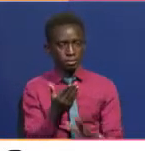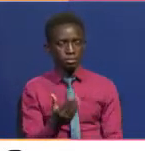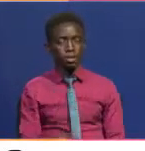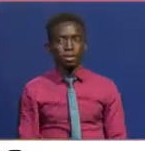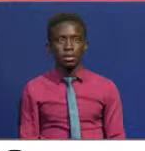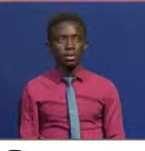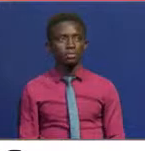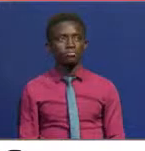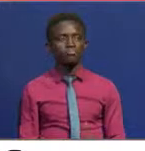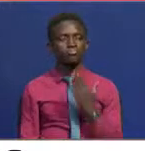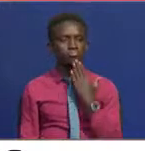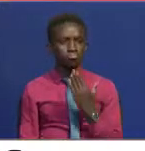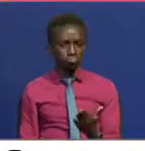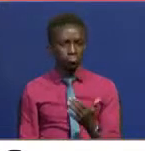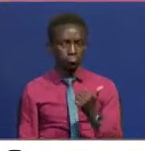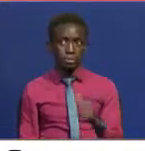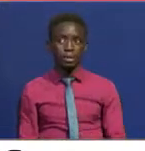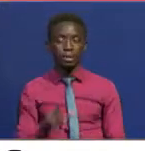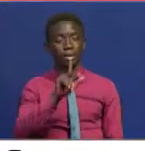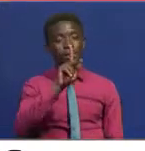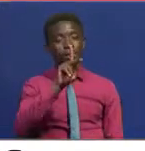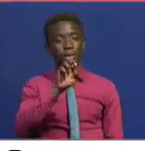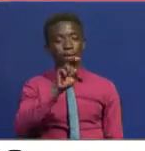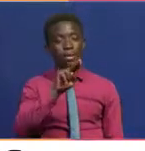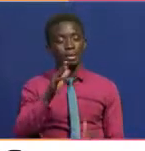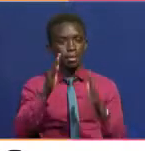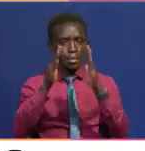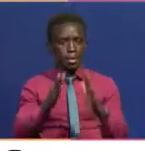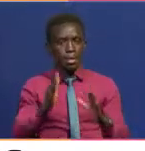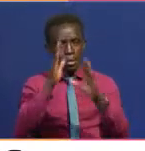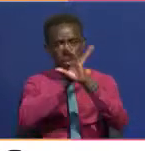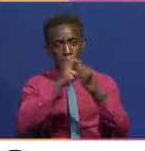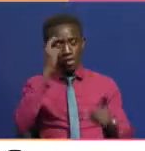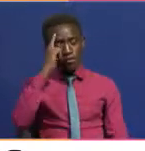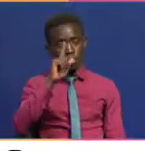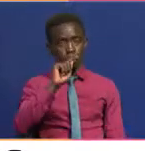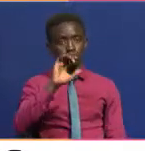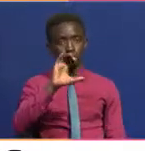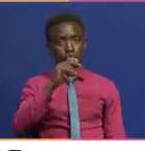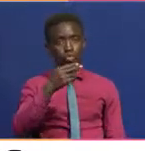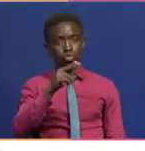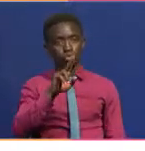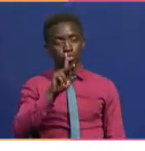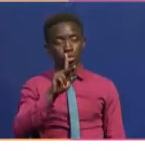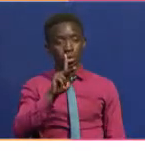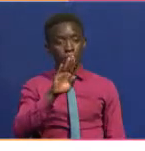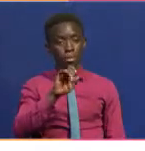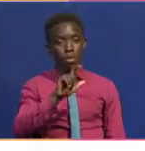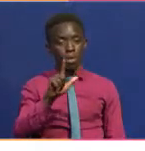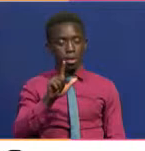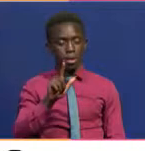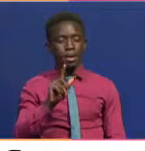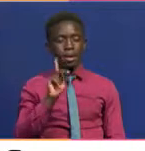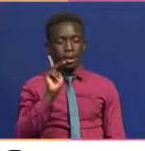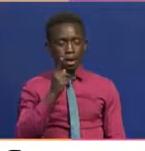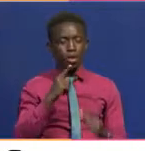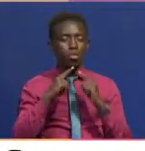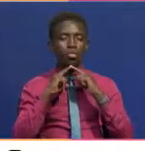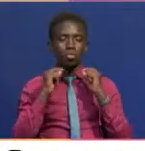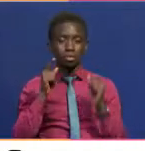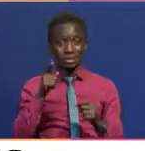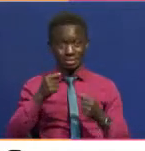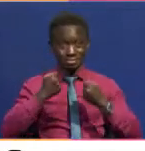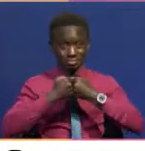Thank you very much. He's Ken Miruka. He's the president of Tchoukball Kenya. And Kenya is hosting the Africa Tchoukball Championships, Kasarani, 8th to the